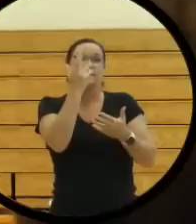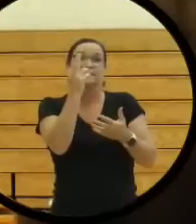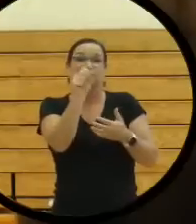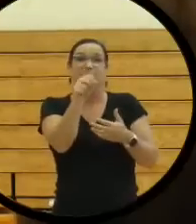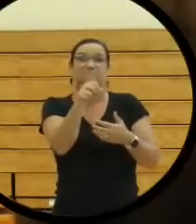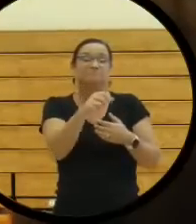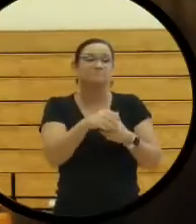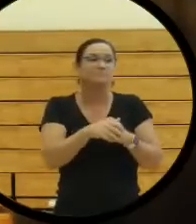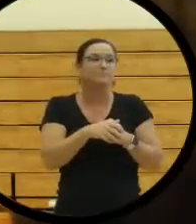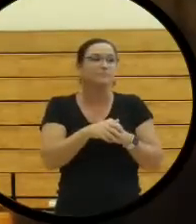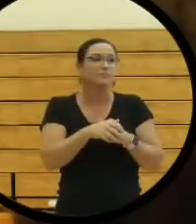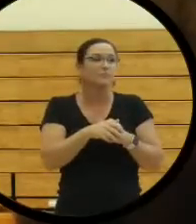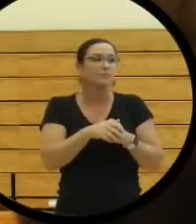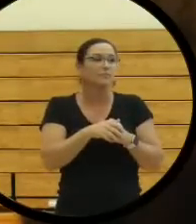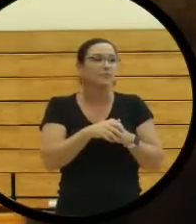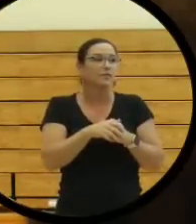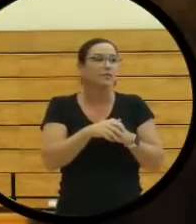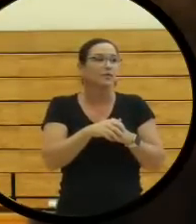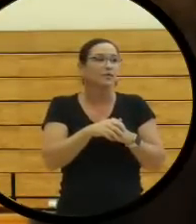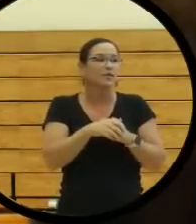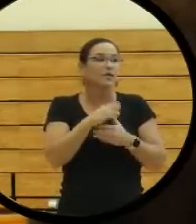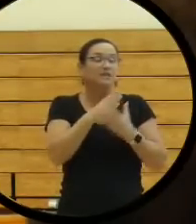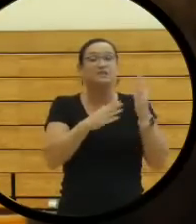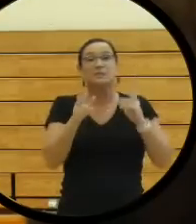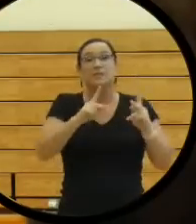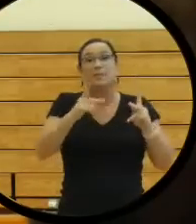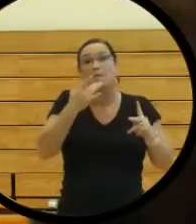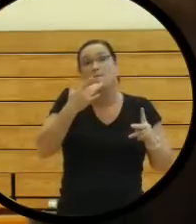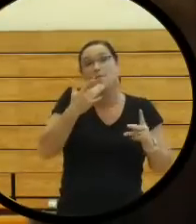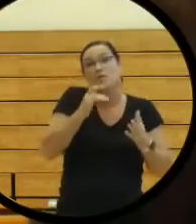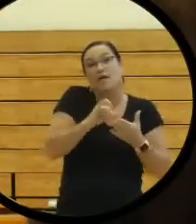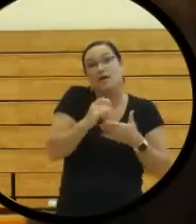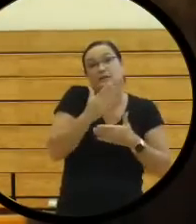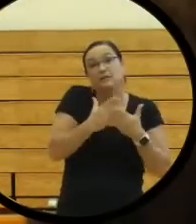For that matter, that's what some people